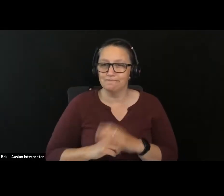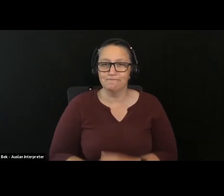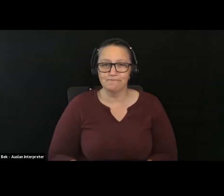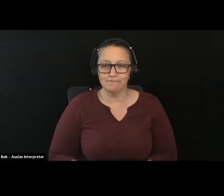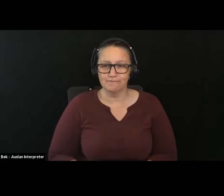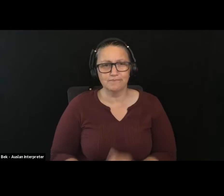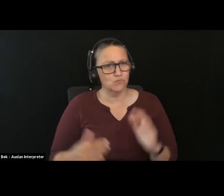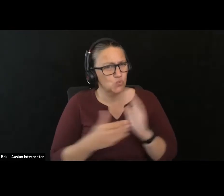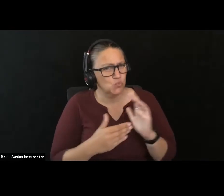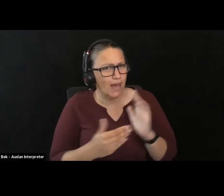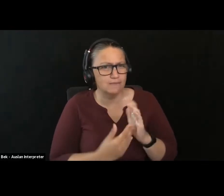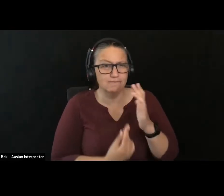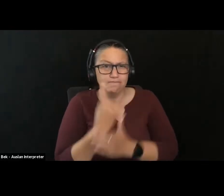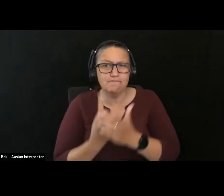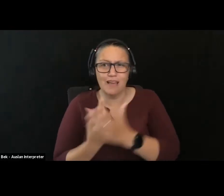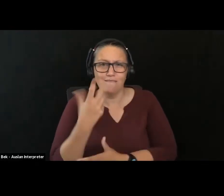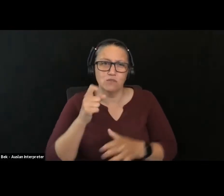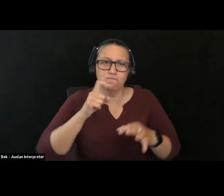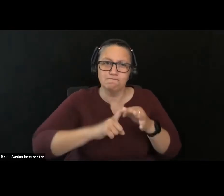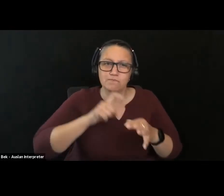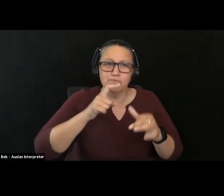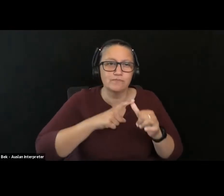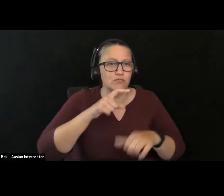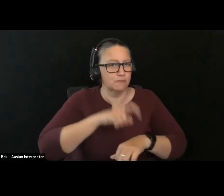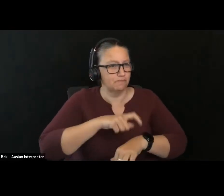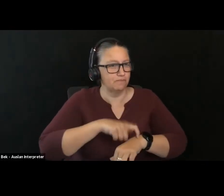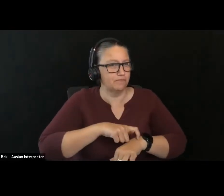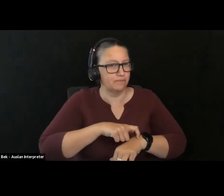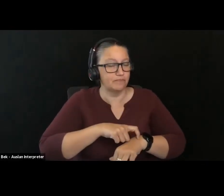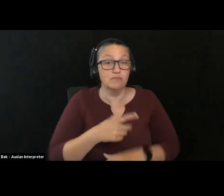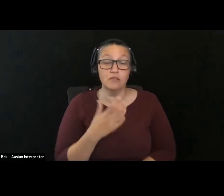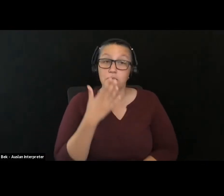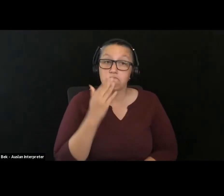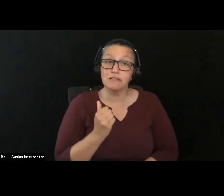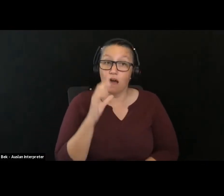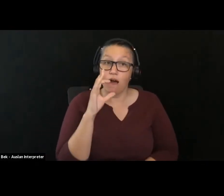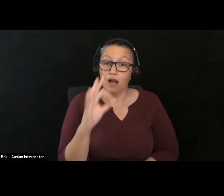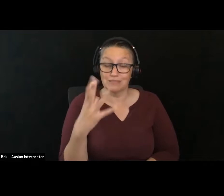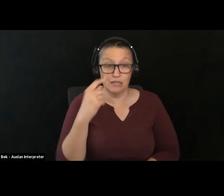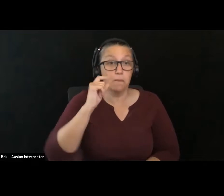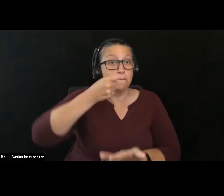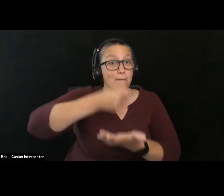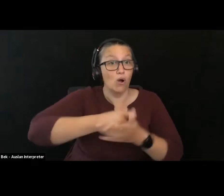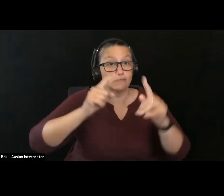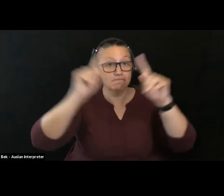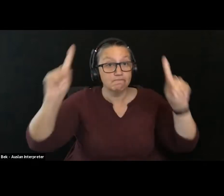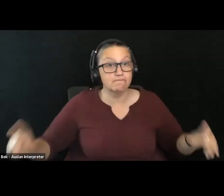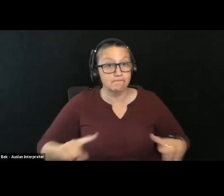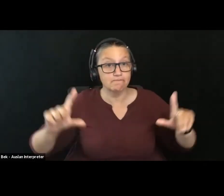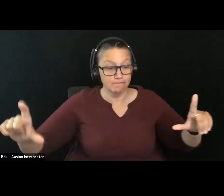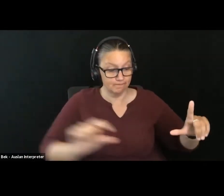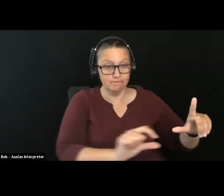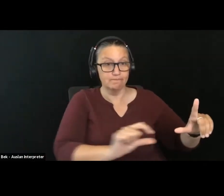stages, there are opportunities for Q&A. Can I ask you please to use the Q&A prompt